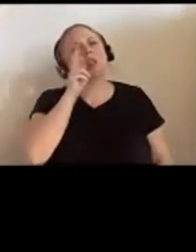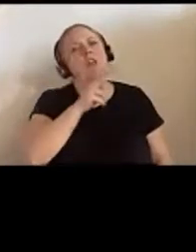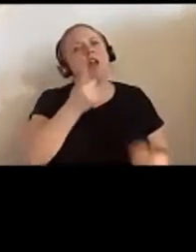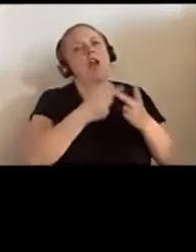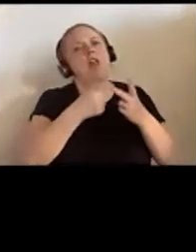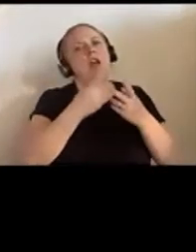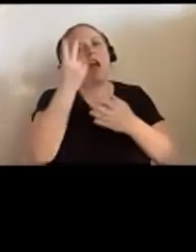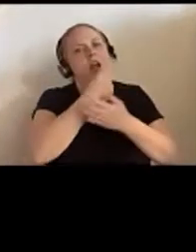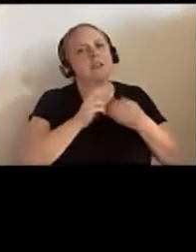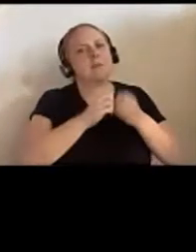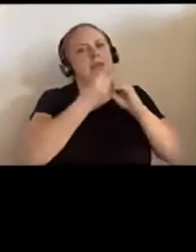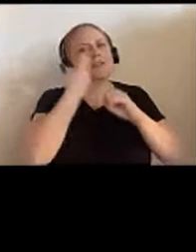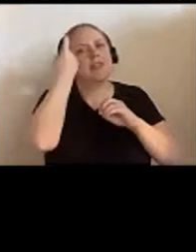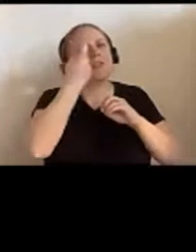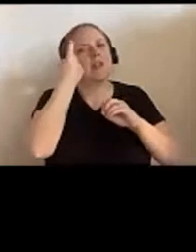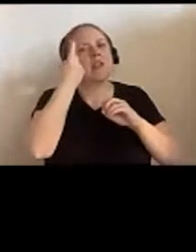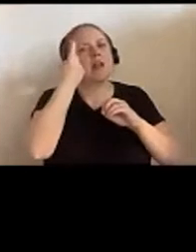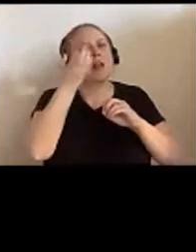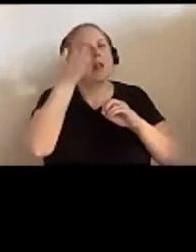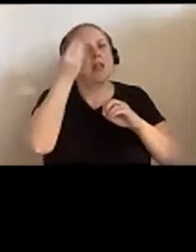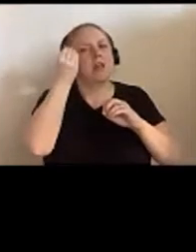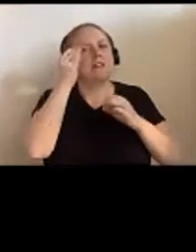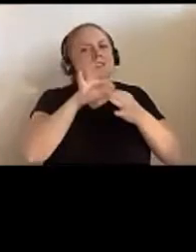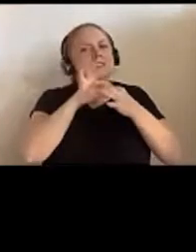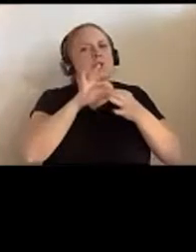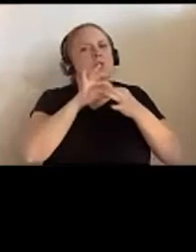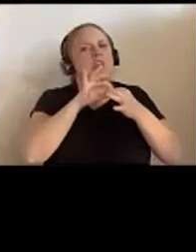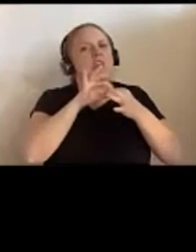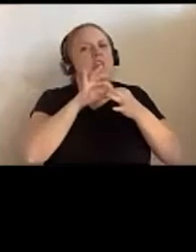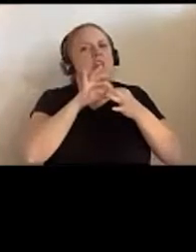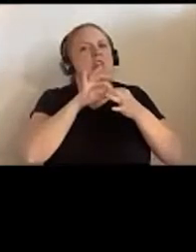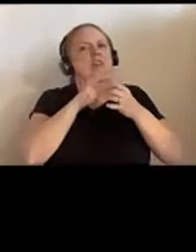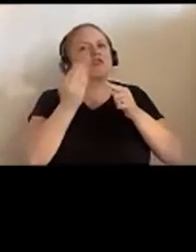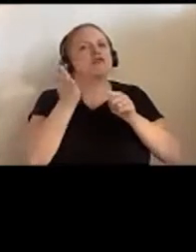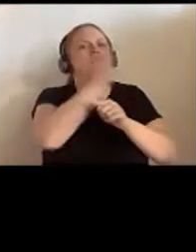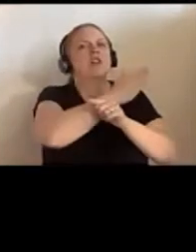have learned to deal with this relationship across the Atlantic.